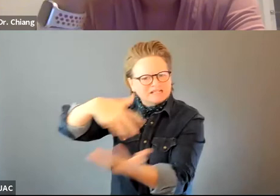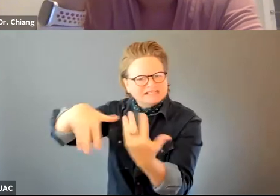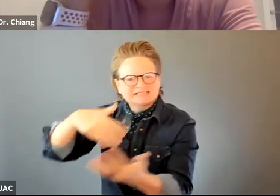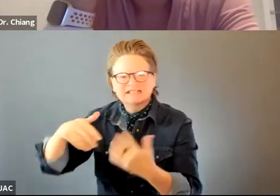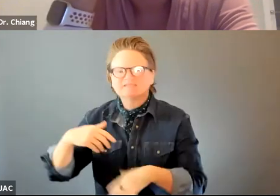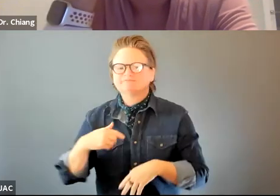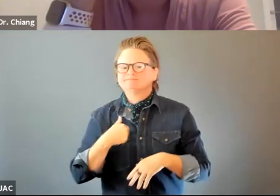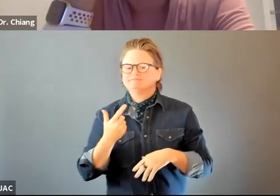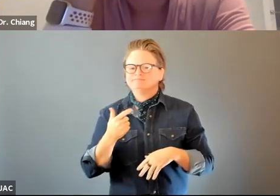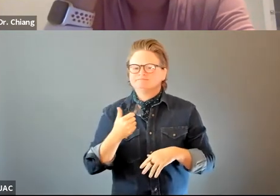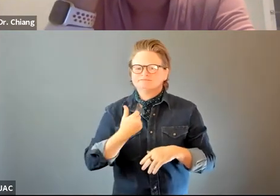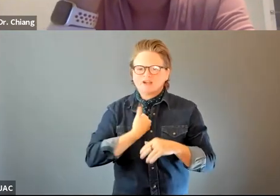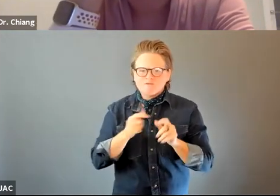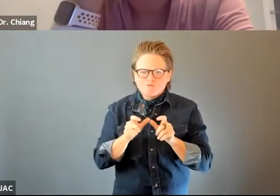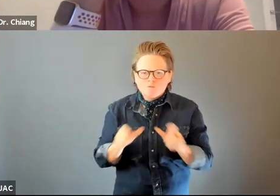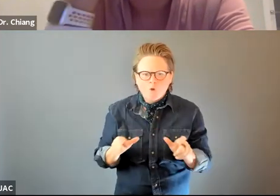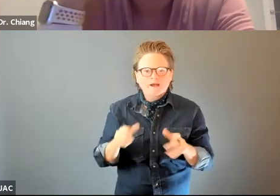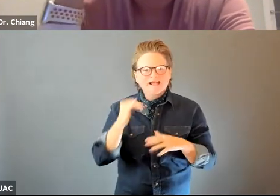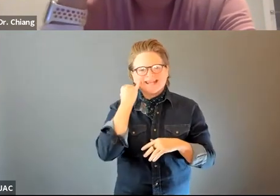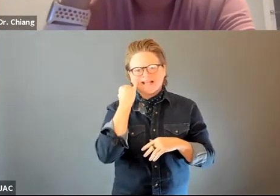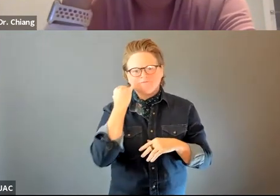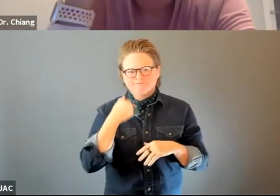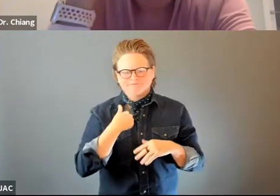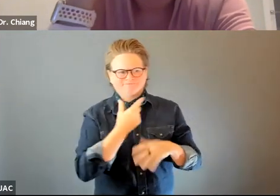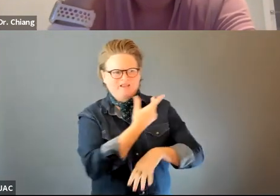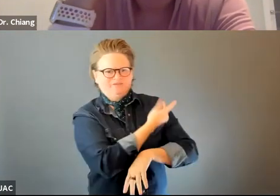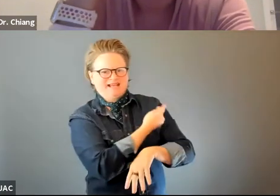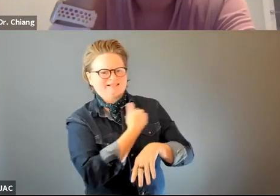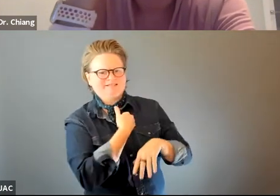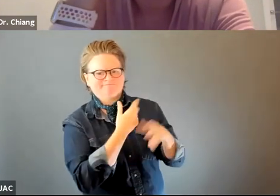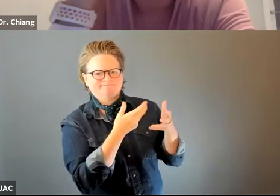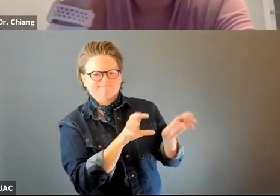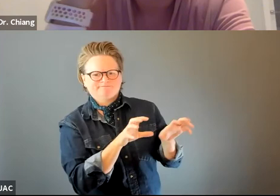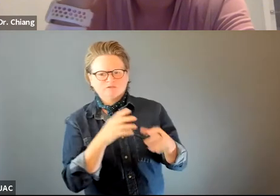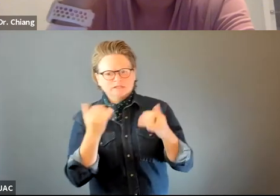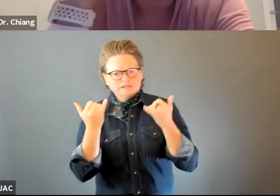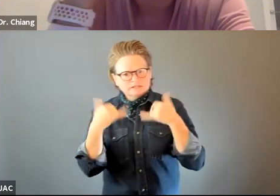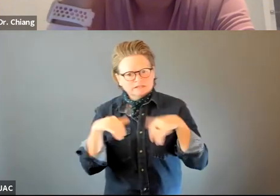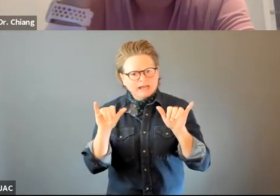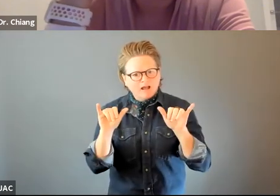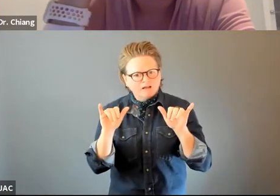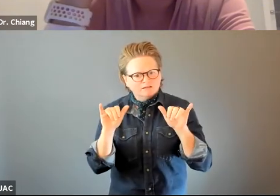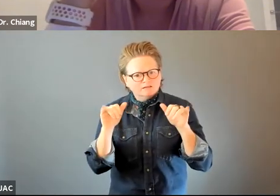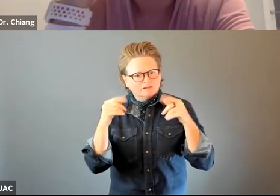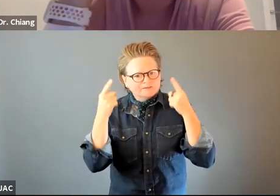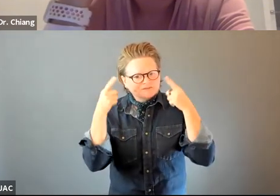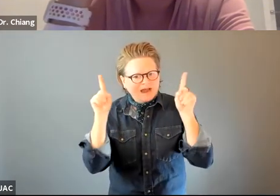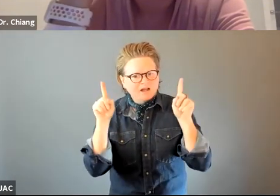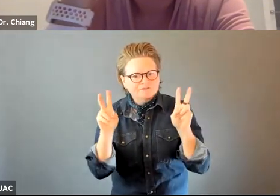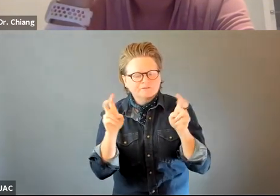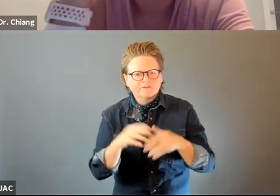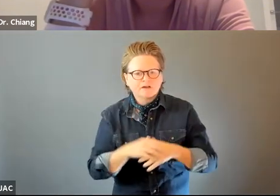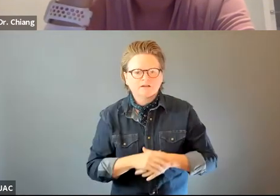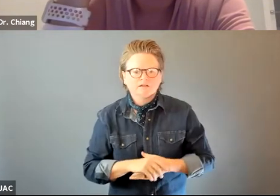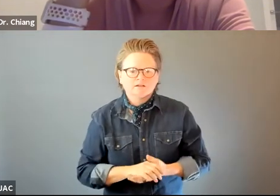social distancing and, not mingling? And because I don't want to get the vaccine. So